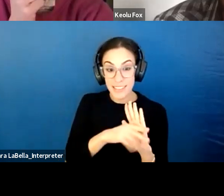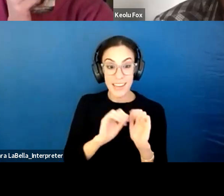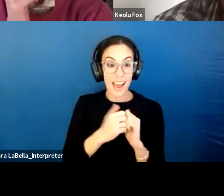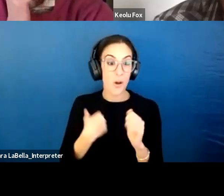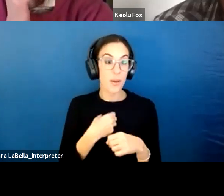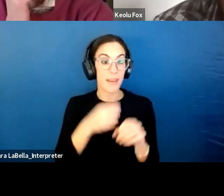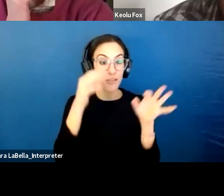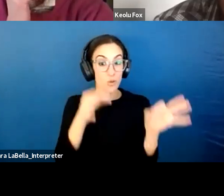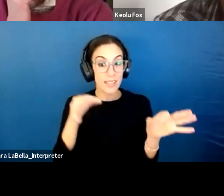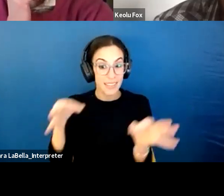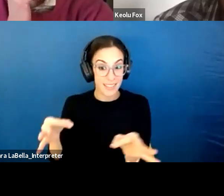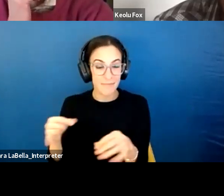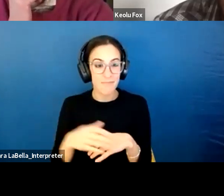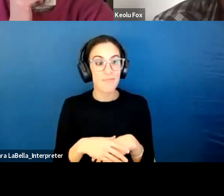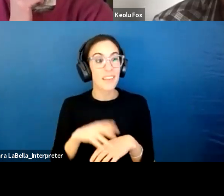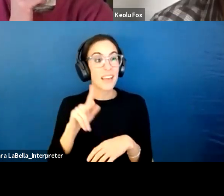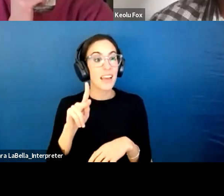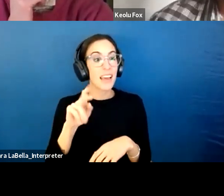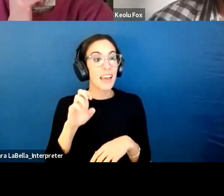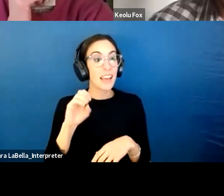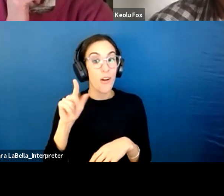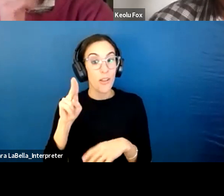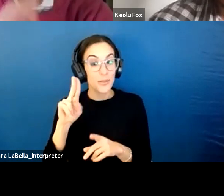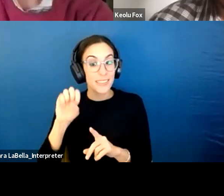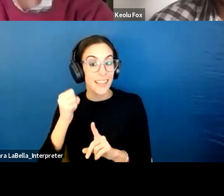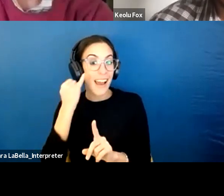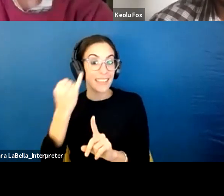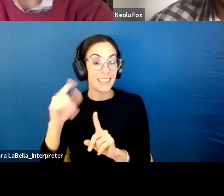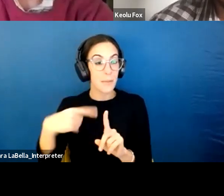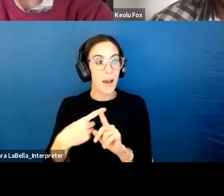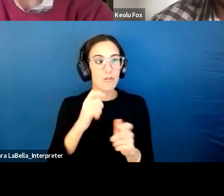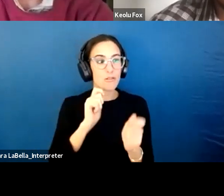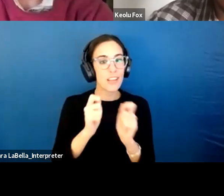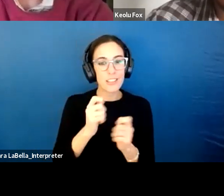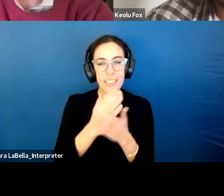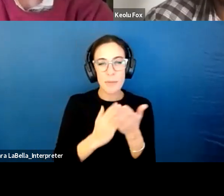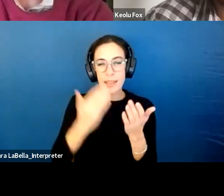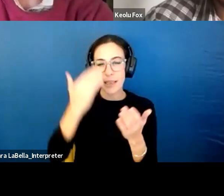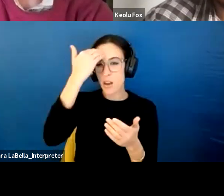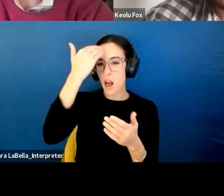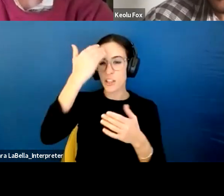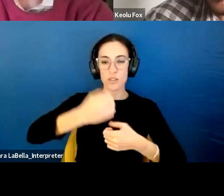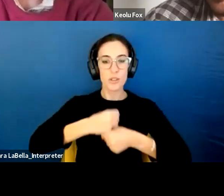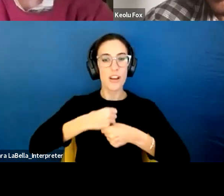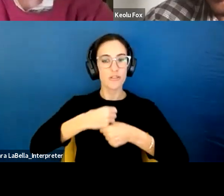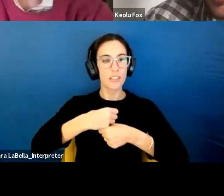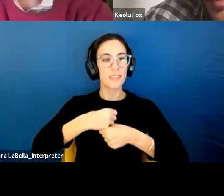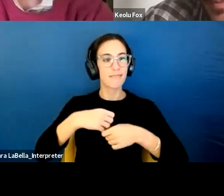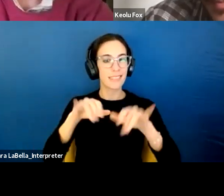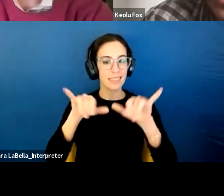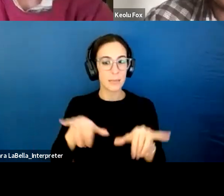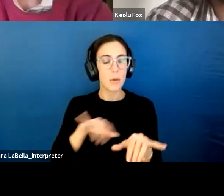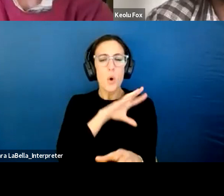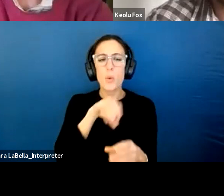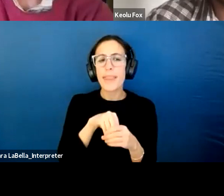choices. And Keolu's ideas about changing some of these sort of knowledge production systems outside of, within the institutions,